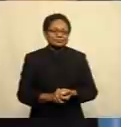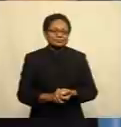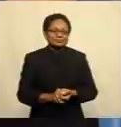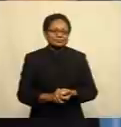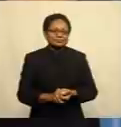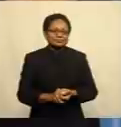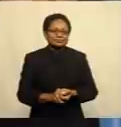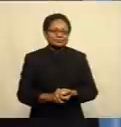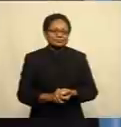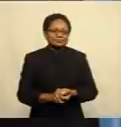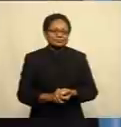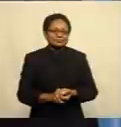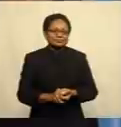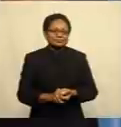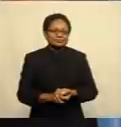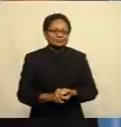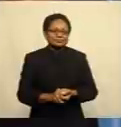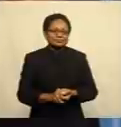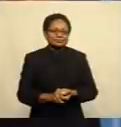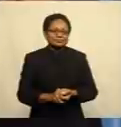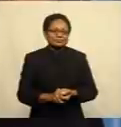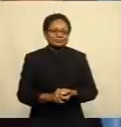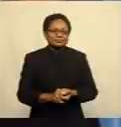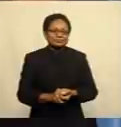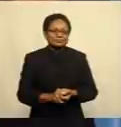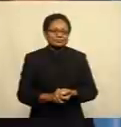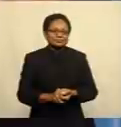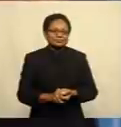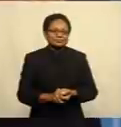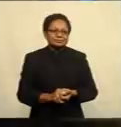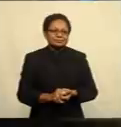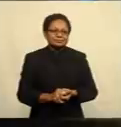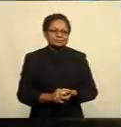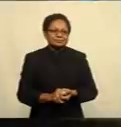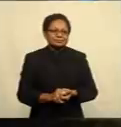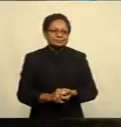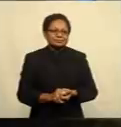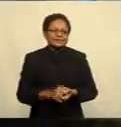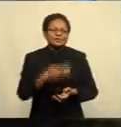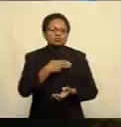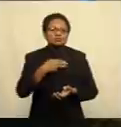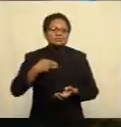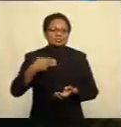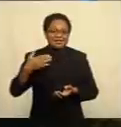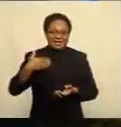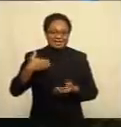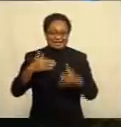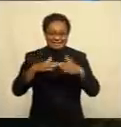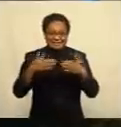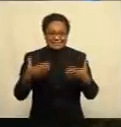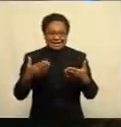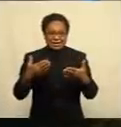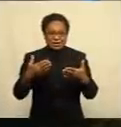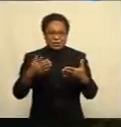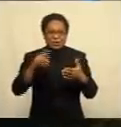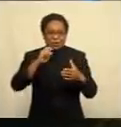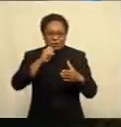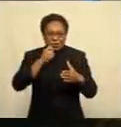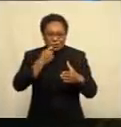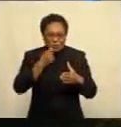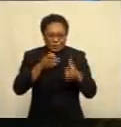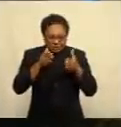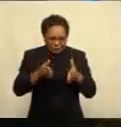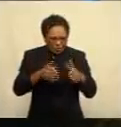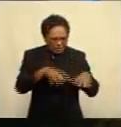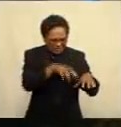including a husband and a wife who circulated through the community. The ministry will now work within the containment areas to